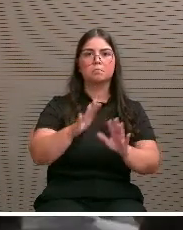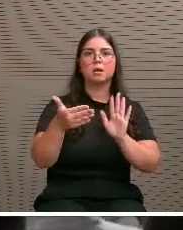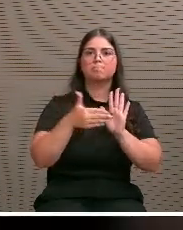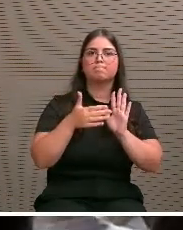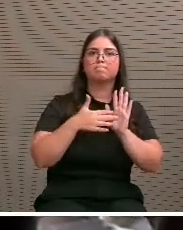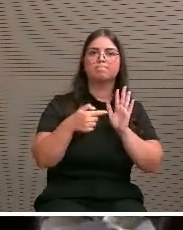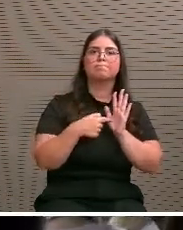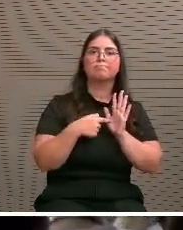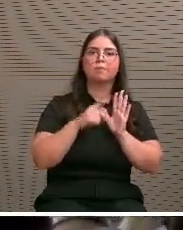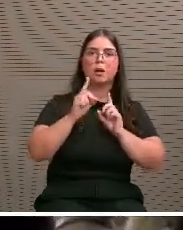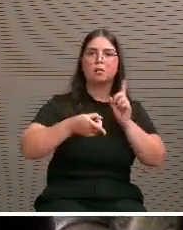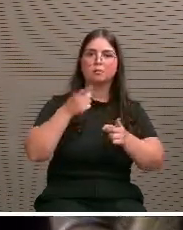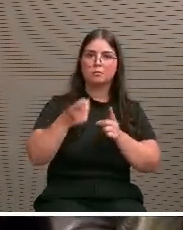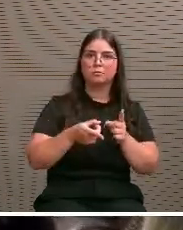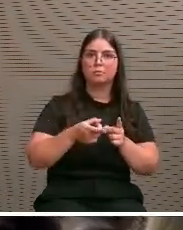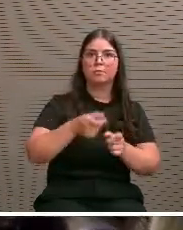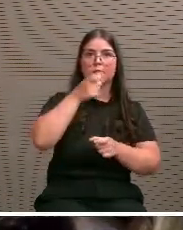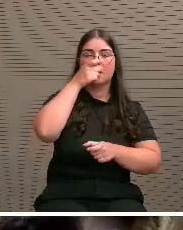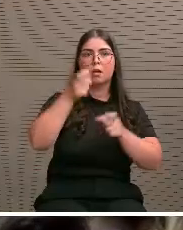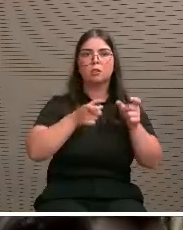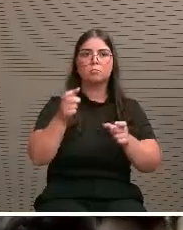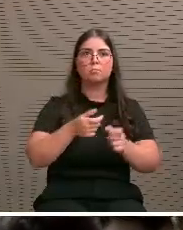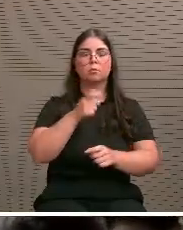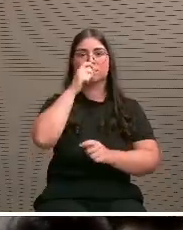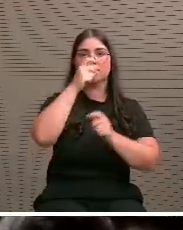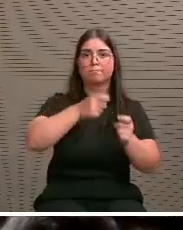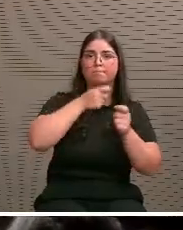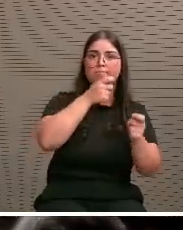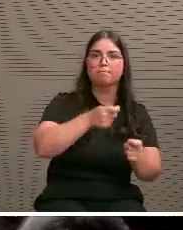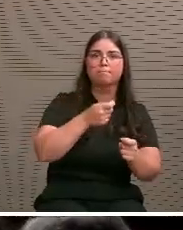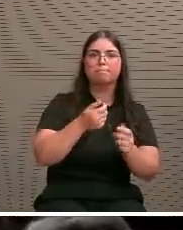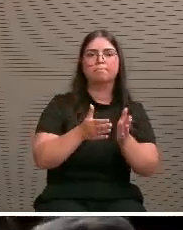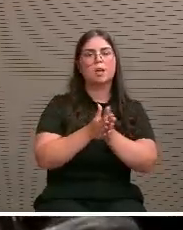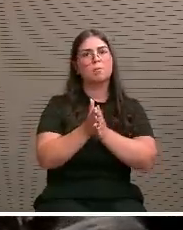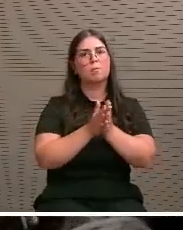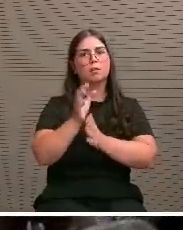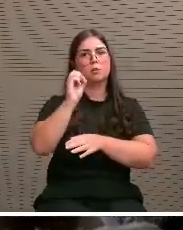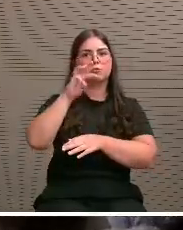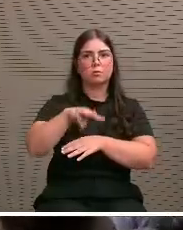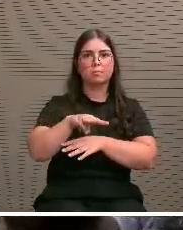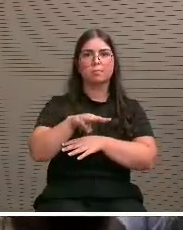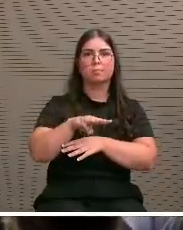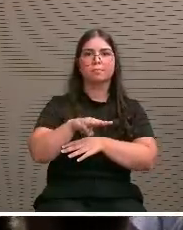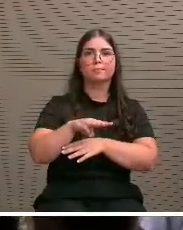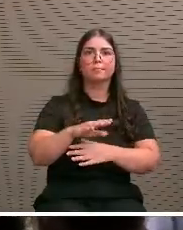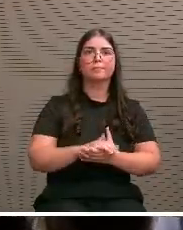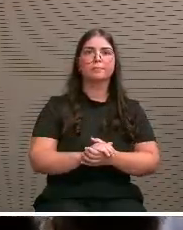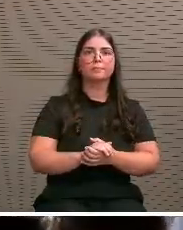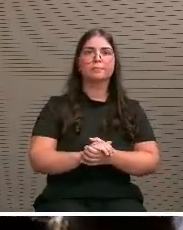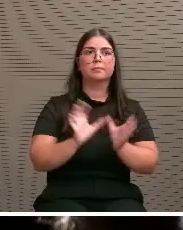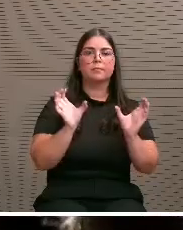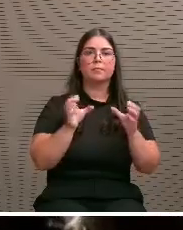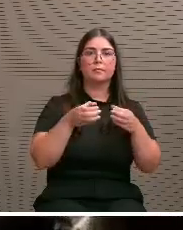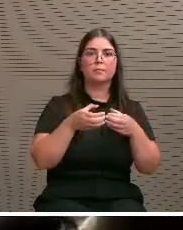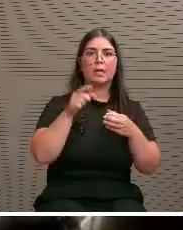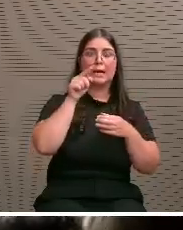from access to the GMOs. The Rotary Clubs are very good. Influential celebrities, you